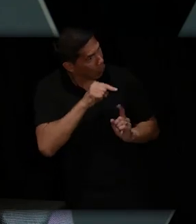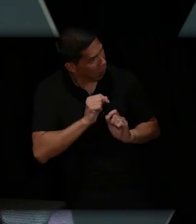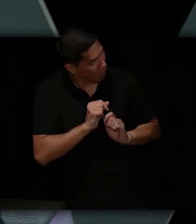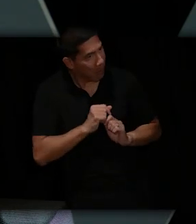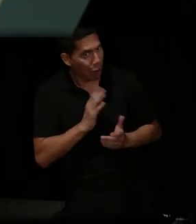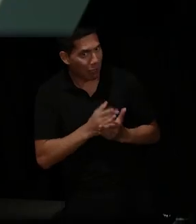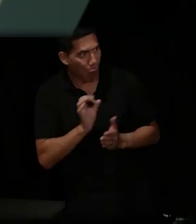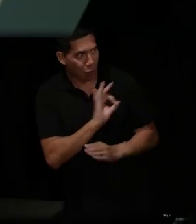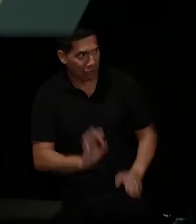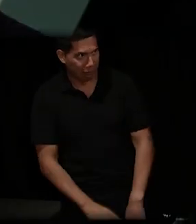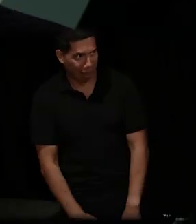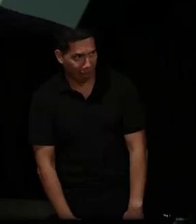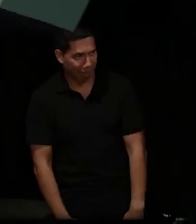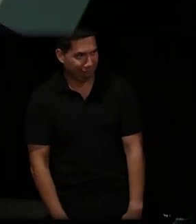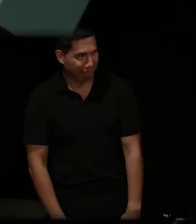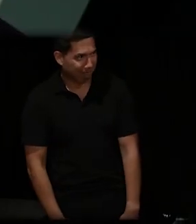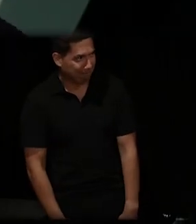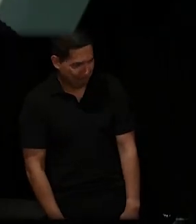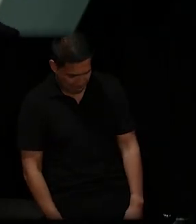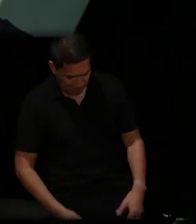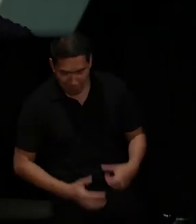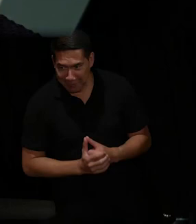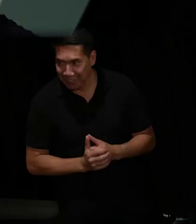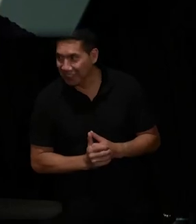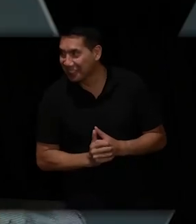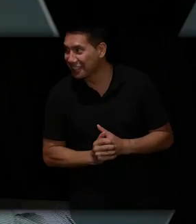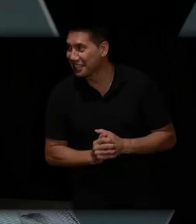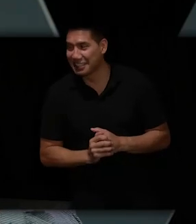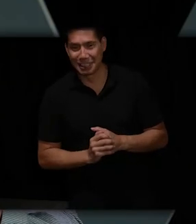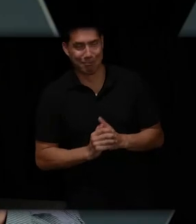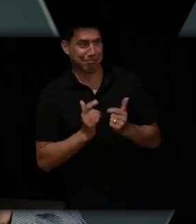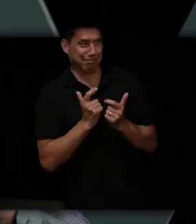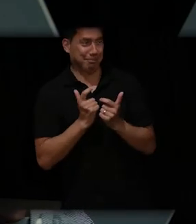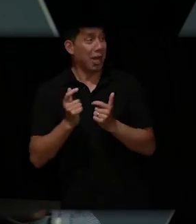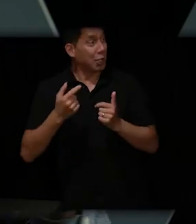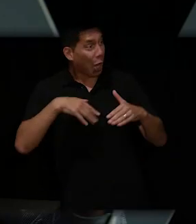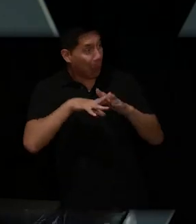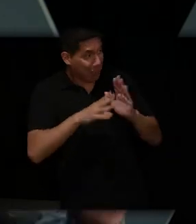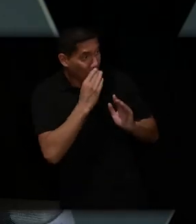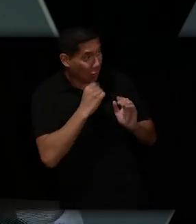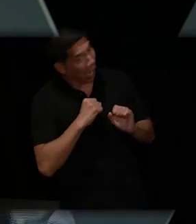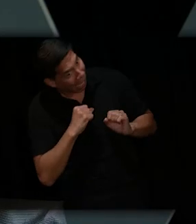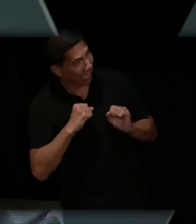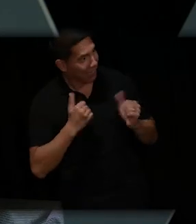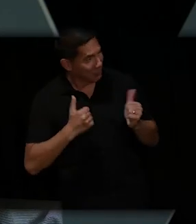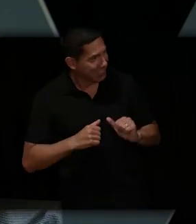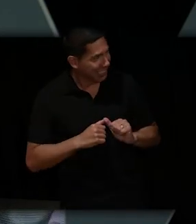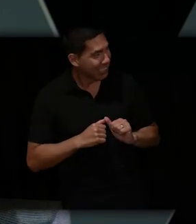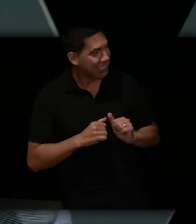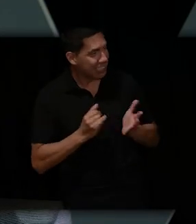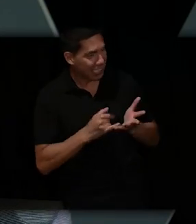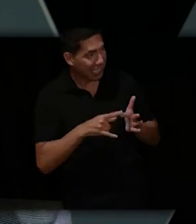didn't go over well. Yeah. So I'm in the photo, by the way, and Stephanie cropped me out of the